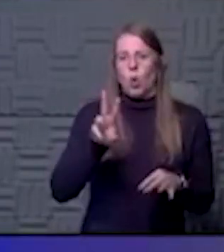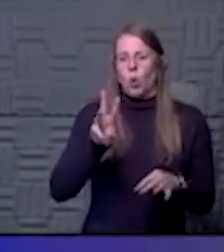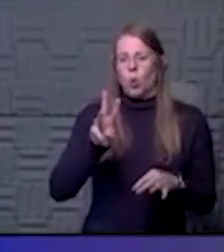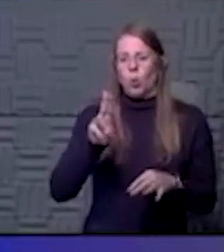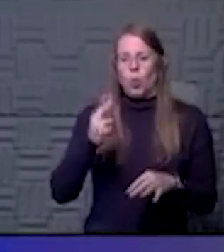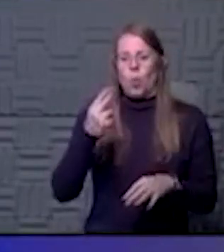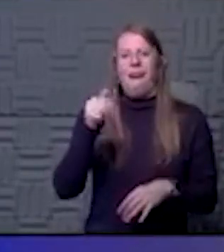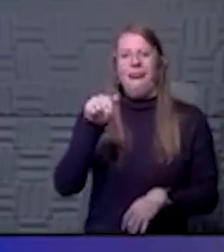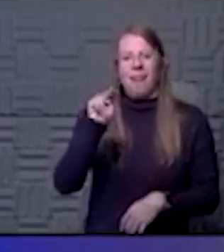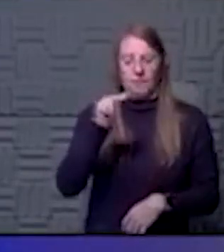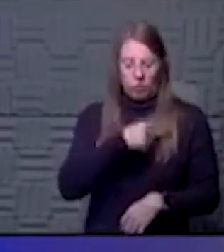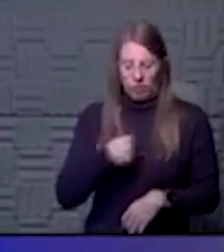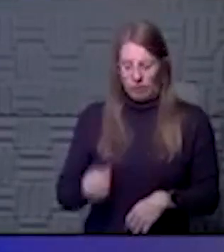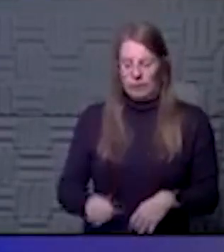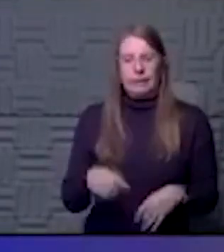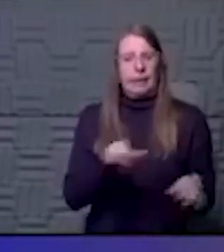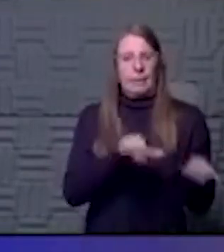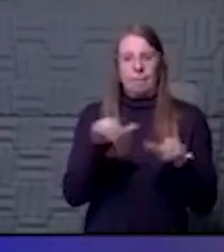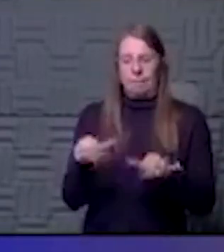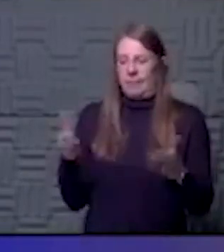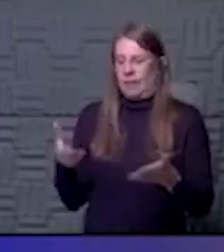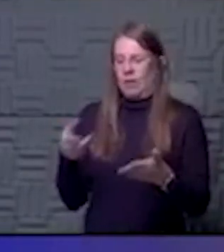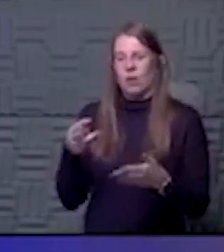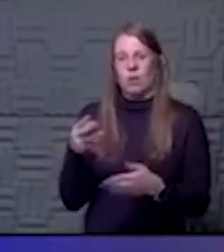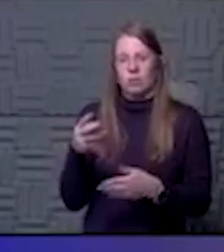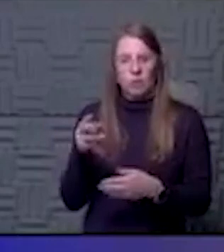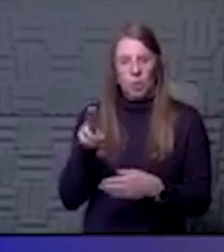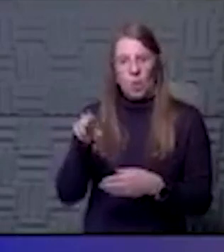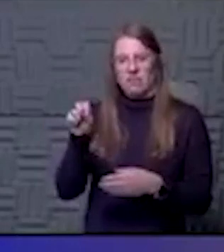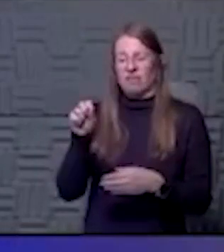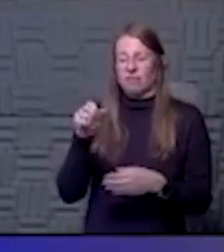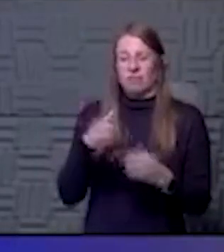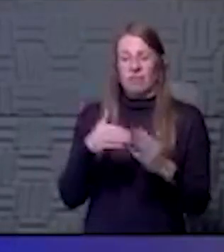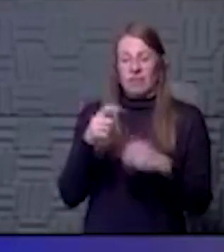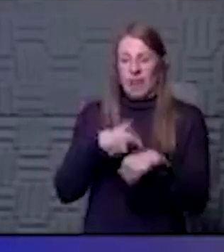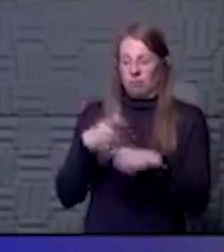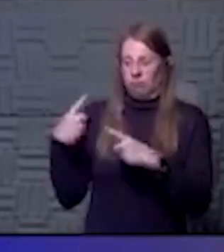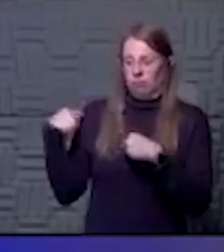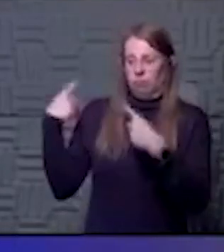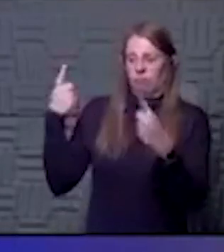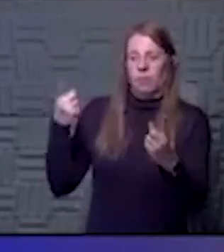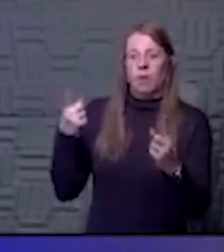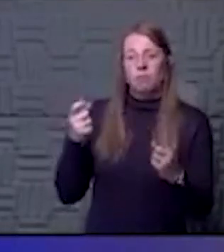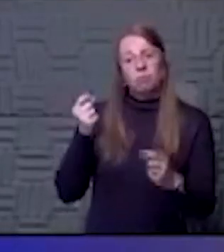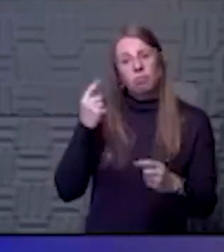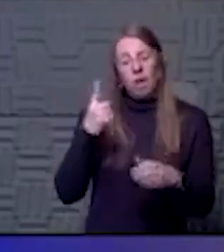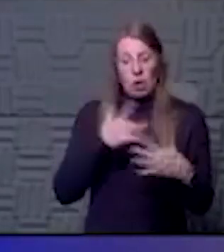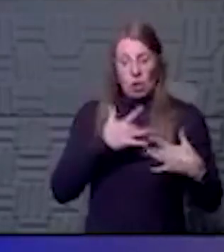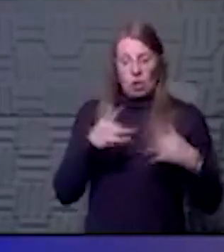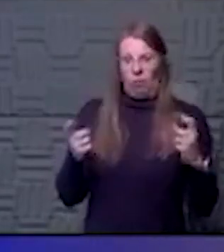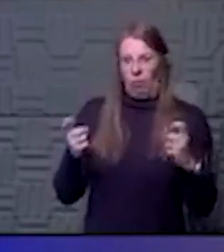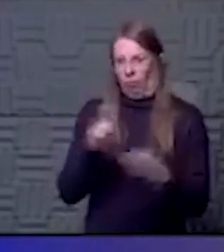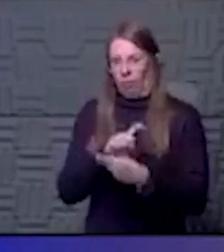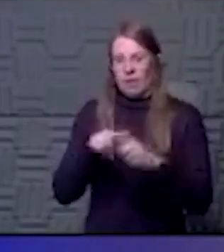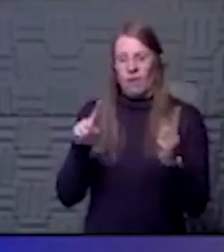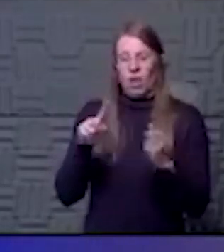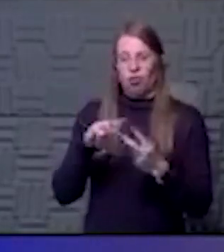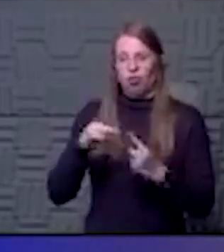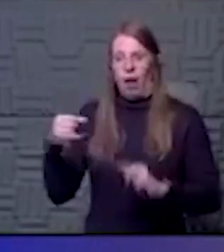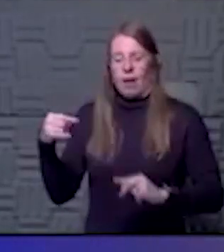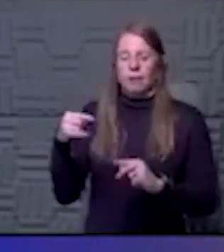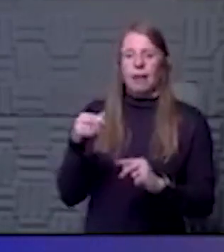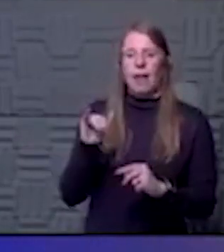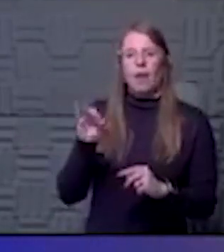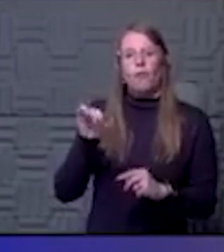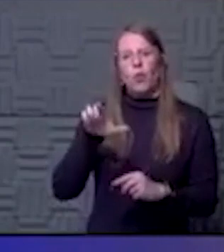now. There's not a lot of thought and concern that it will mutate or change to a different strain as flu